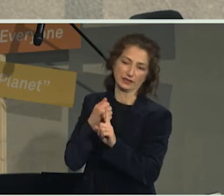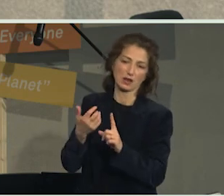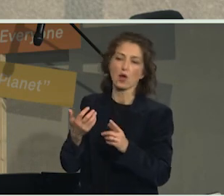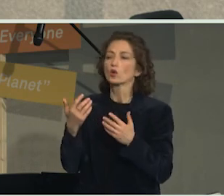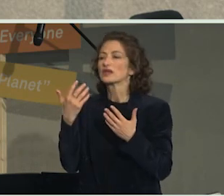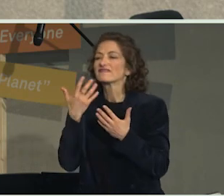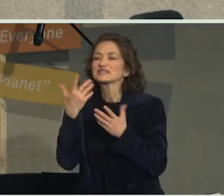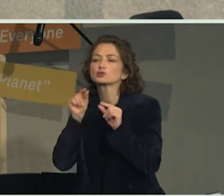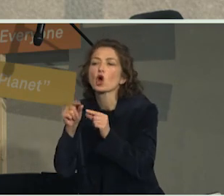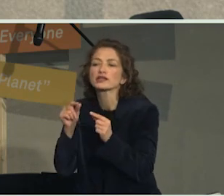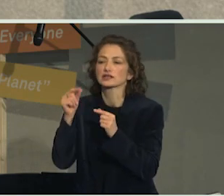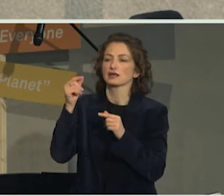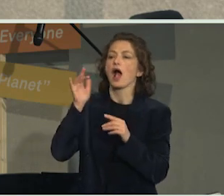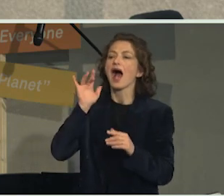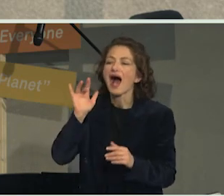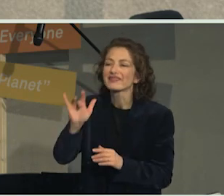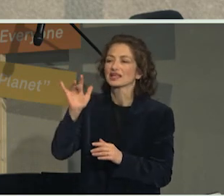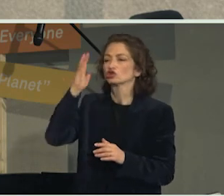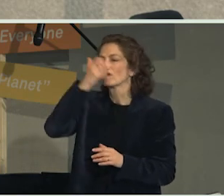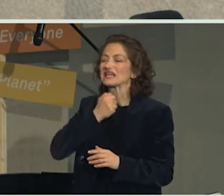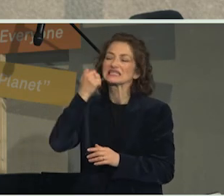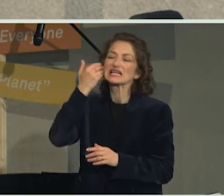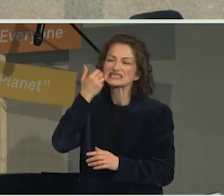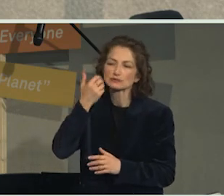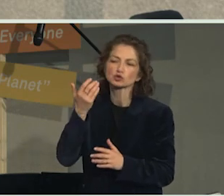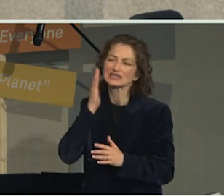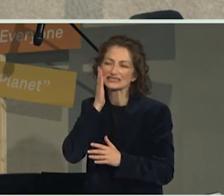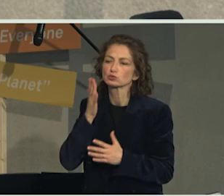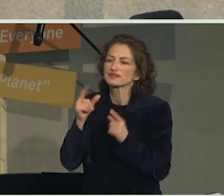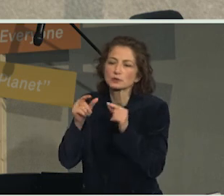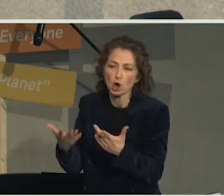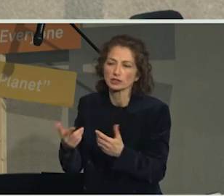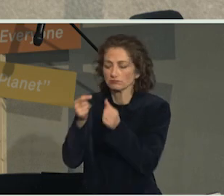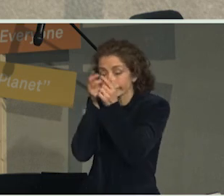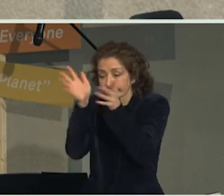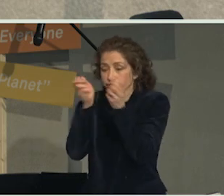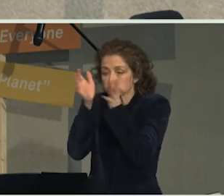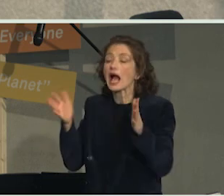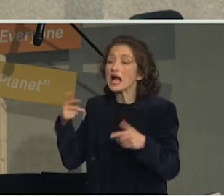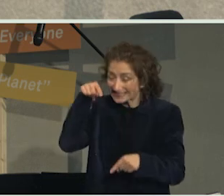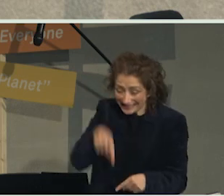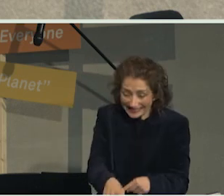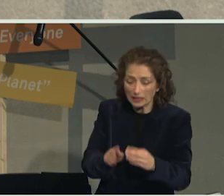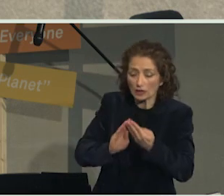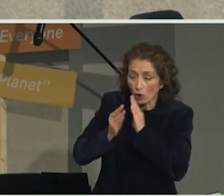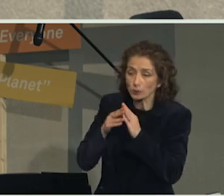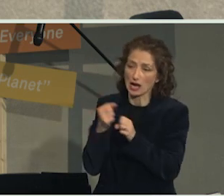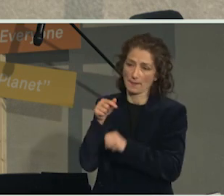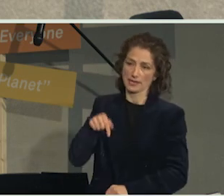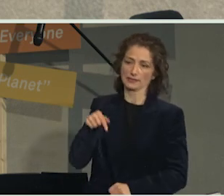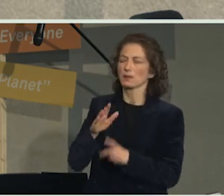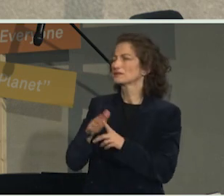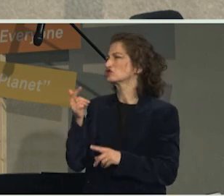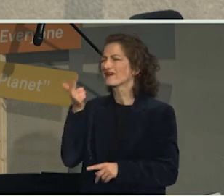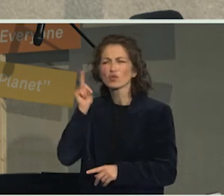Black anti-Black racism looks like. So that's work that's in the community. Just about 2-3 weeks